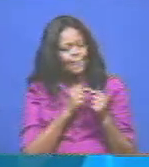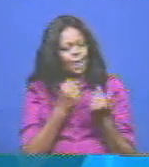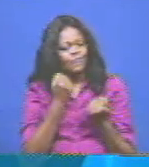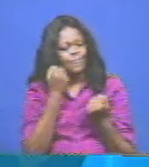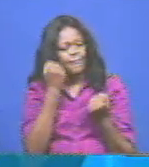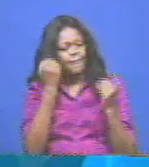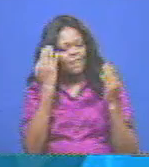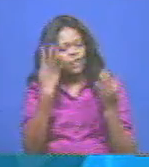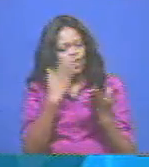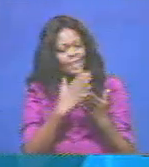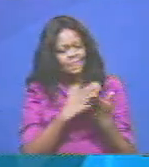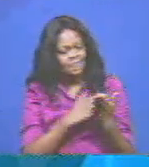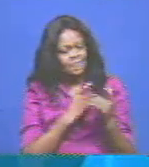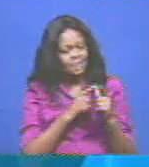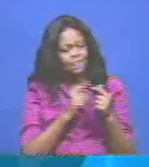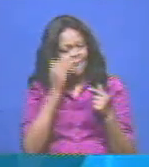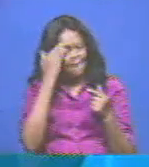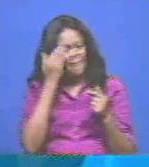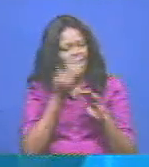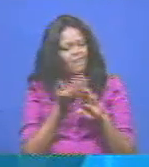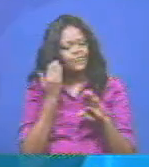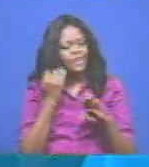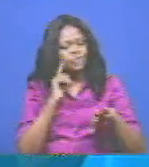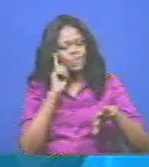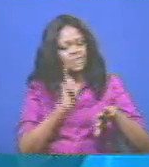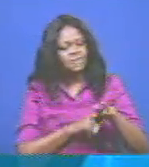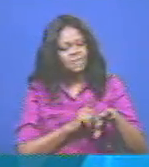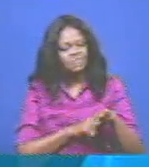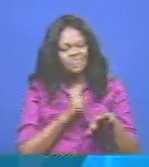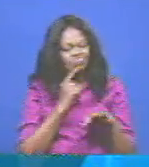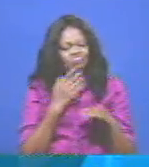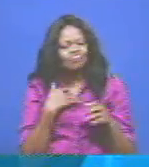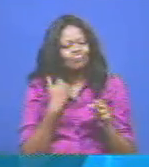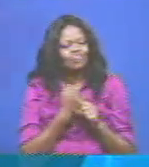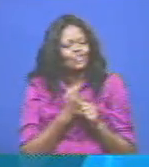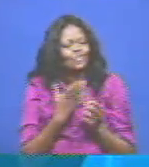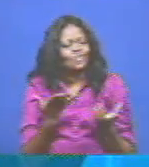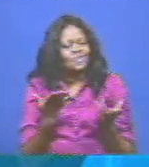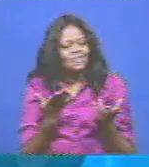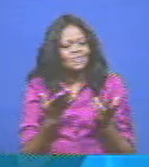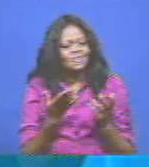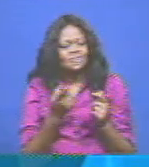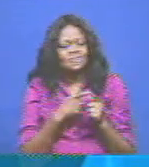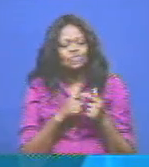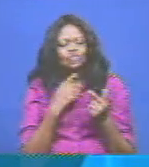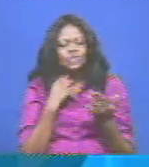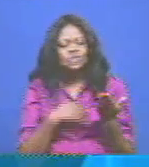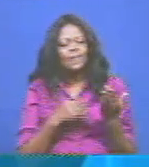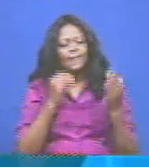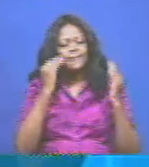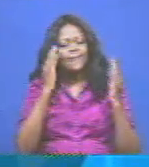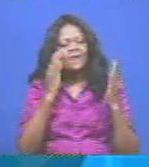agenda. And you remember there's a time even asked, Nataka nifanye nini? He actually wants his Big Four